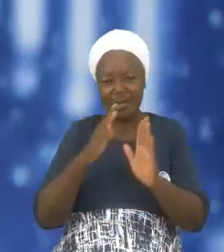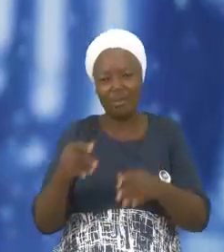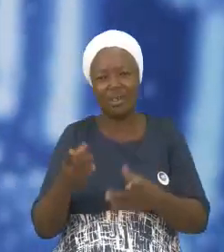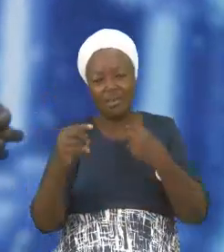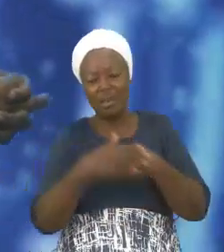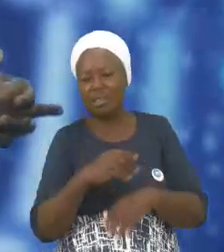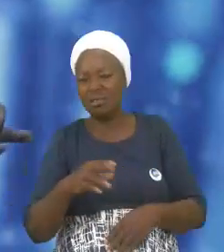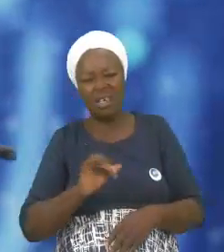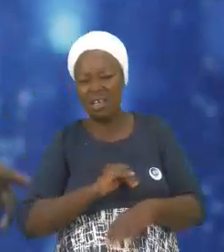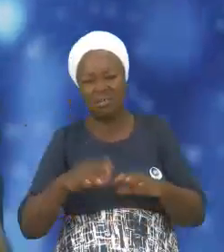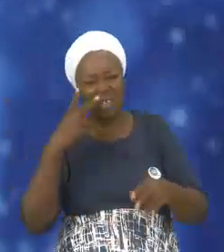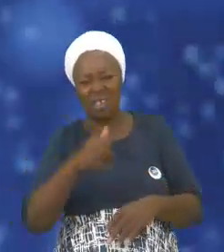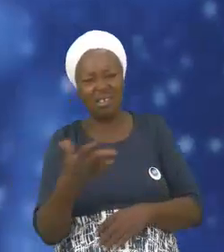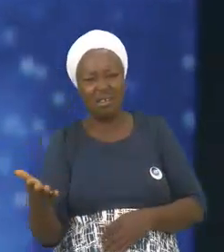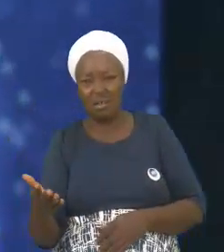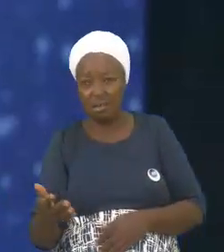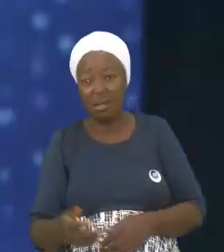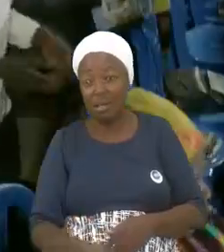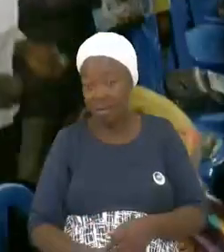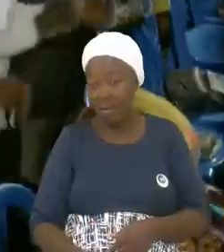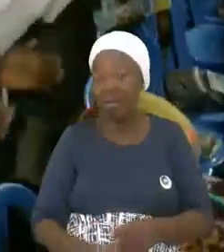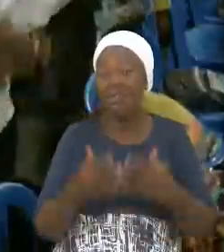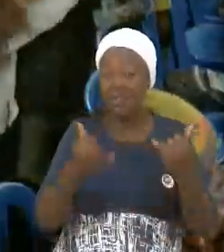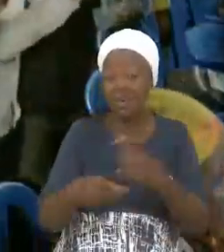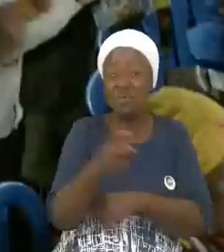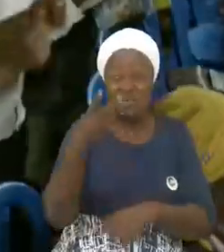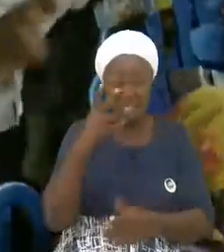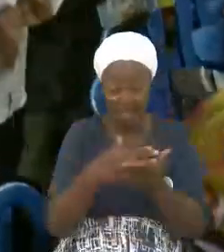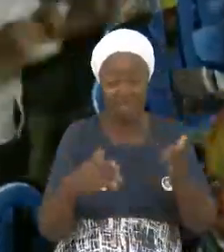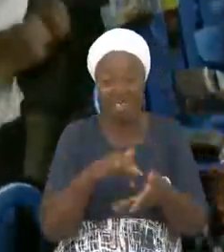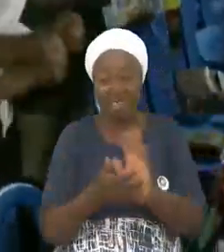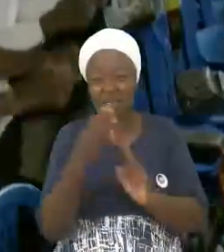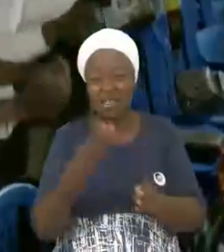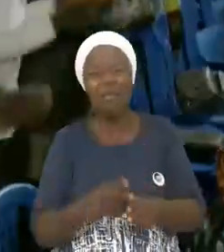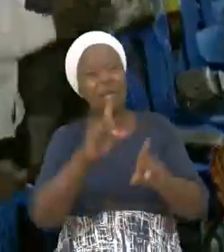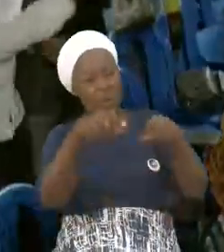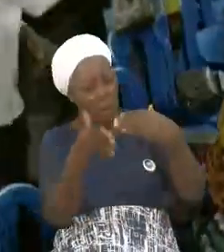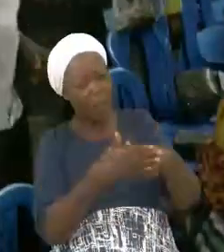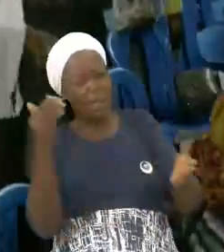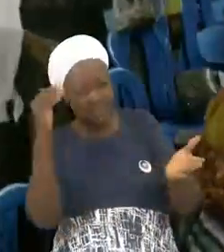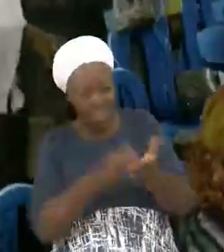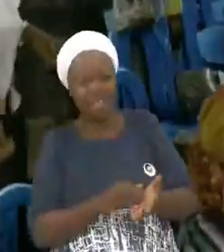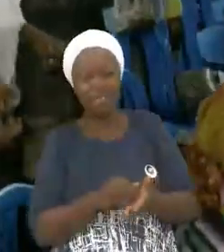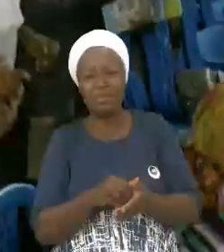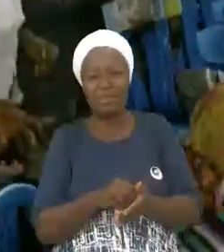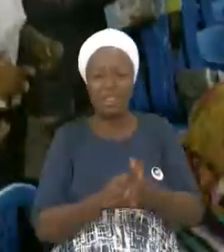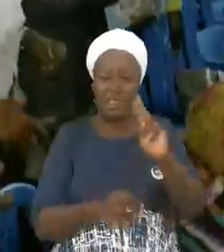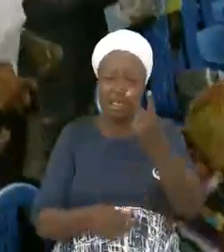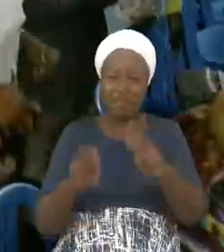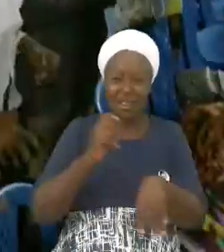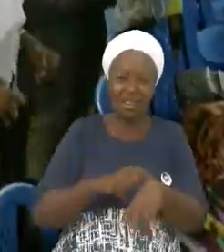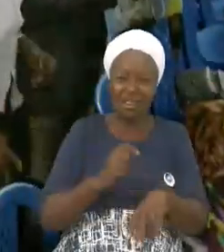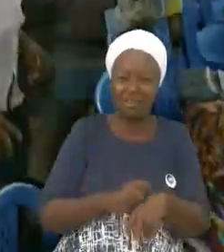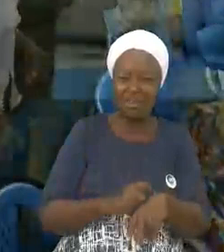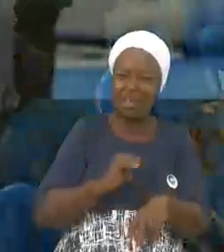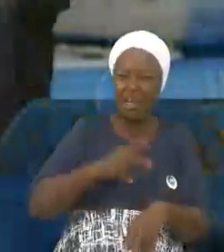nothing. Today you must see something. Go back and look again, second time. I